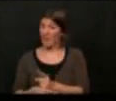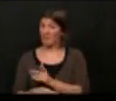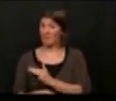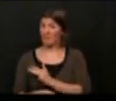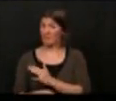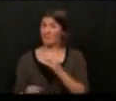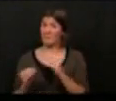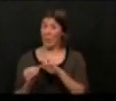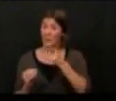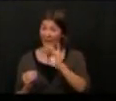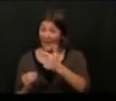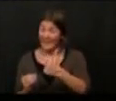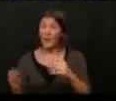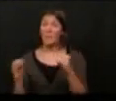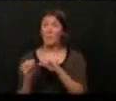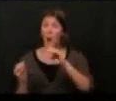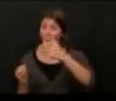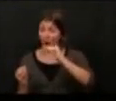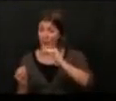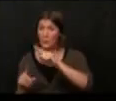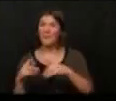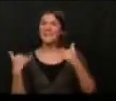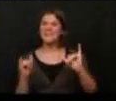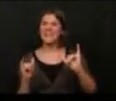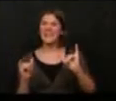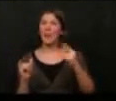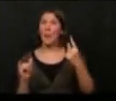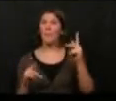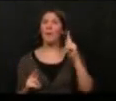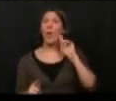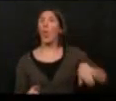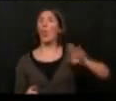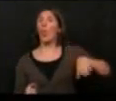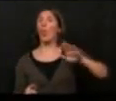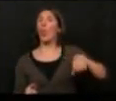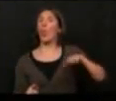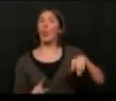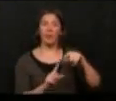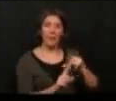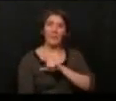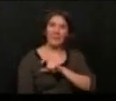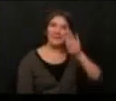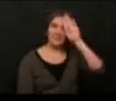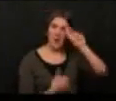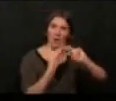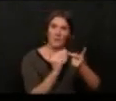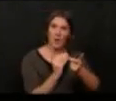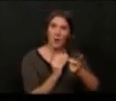me, the giant elephant in this room still is the police fire project. I think